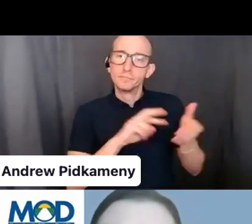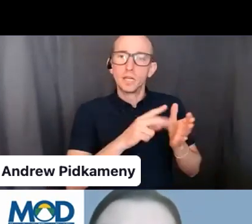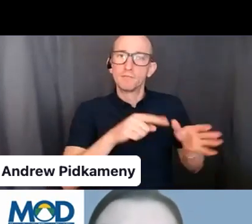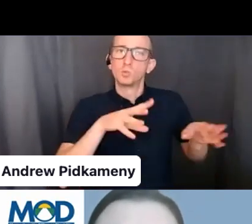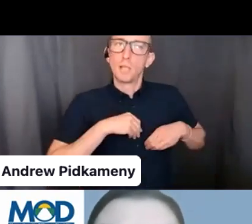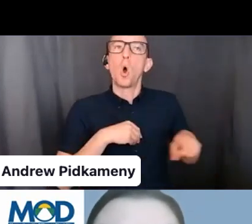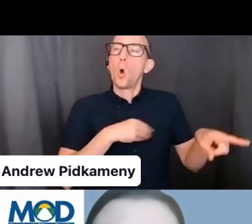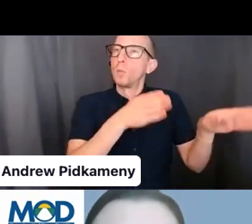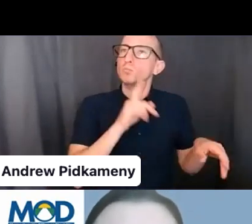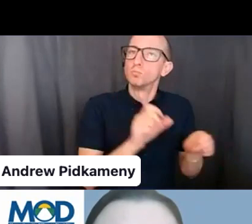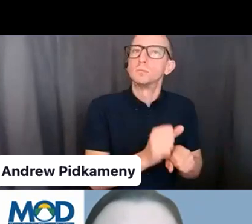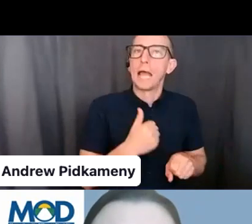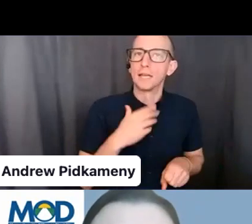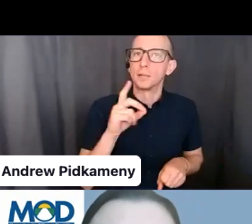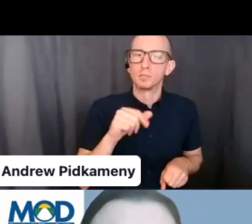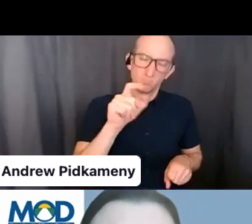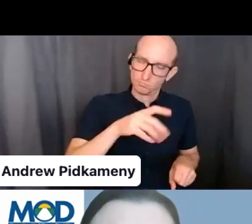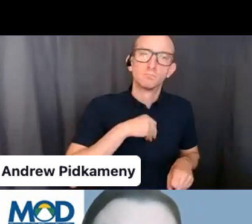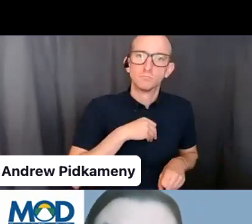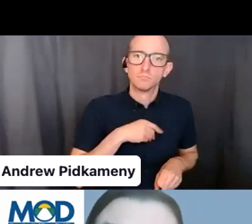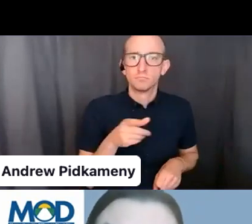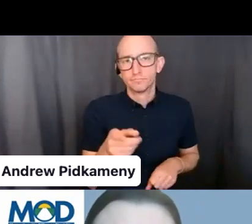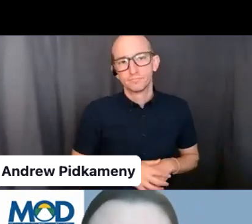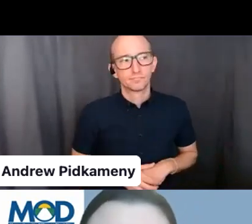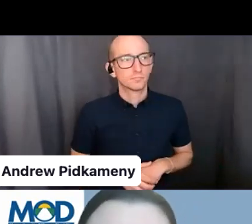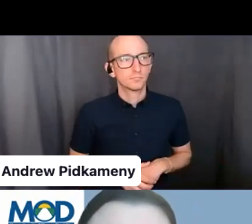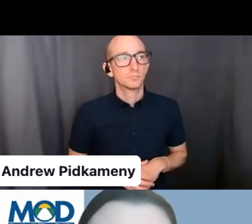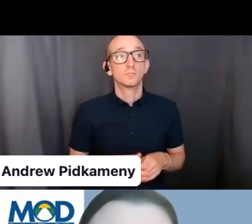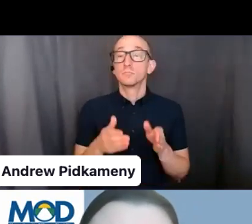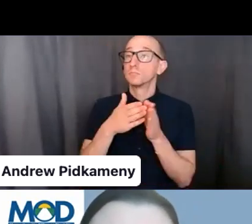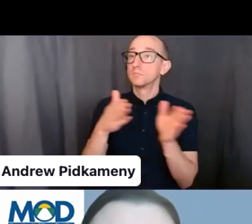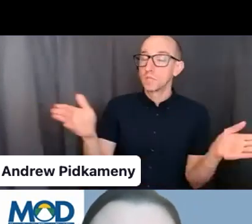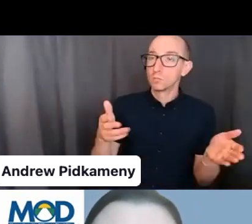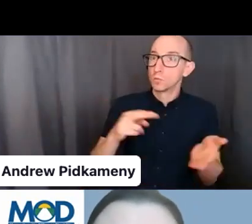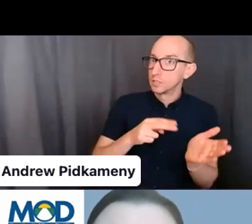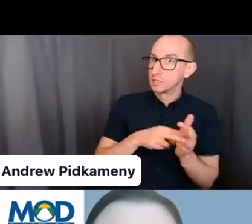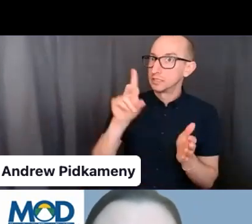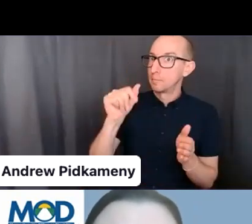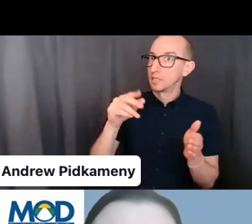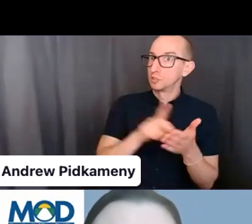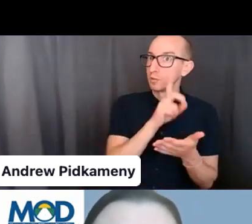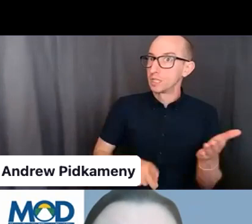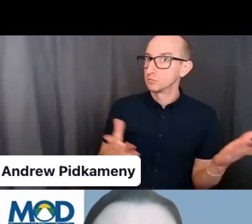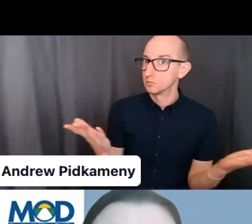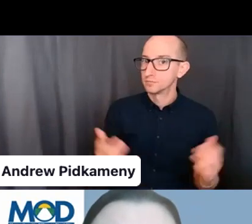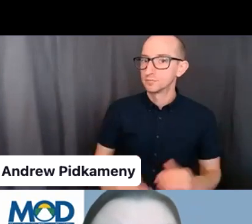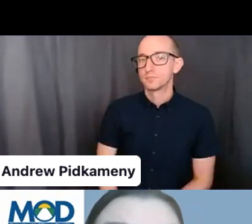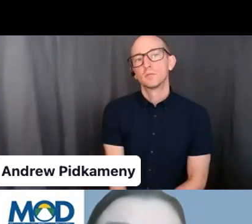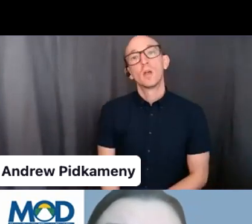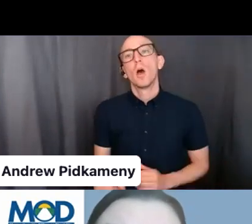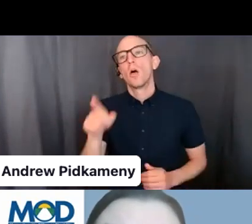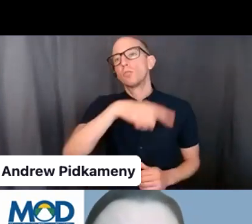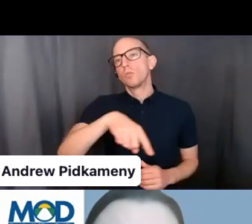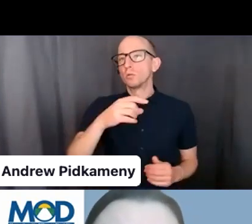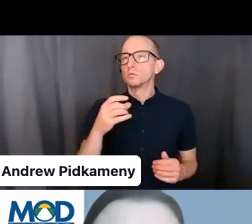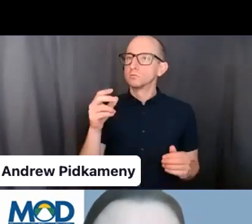Okay, but it is good to know what generally qualifies as disability discrimination, as these principles can be very helpful to